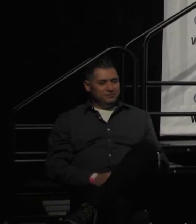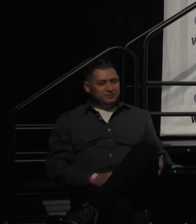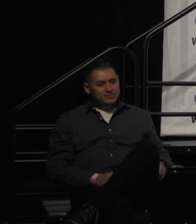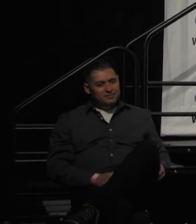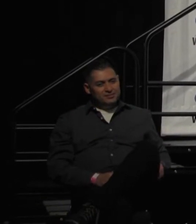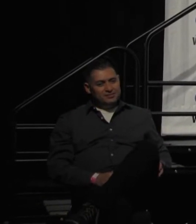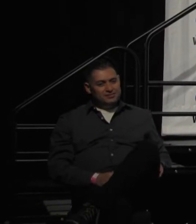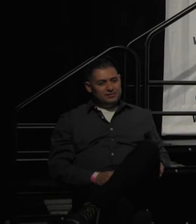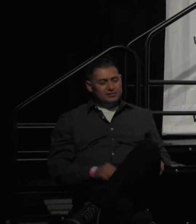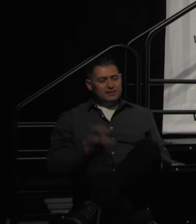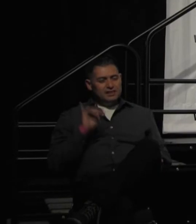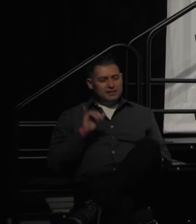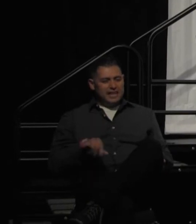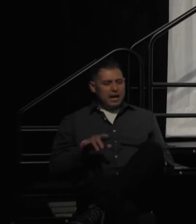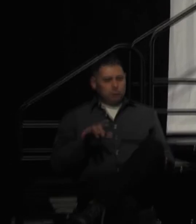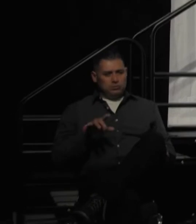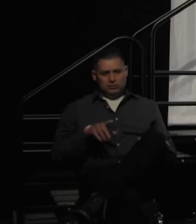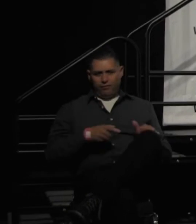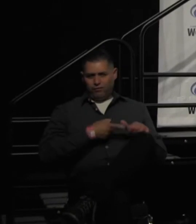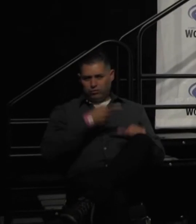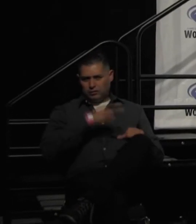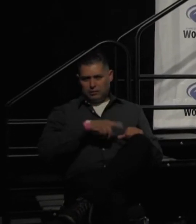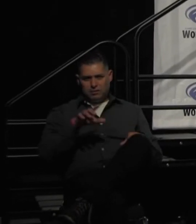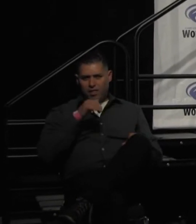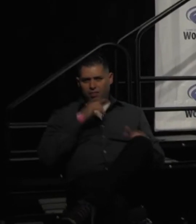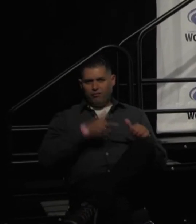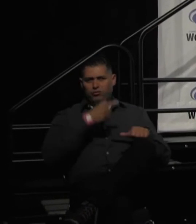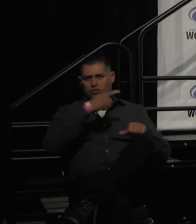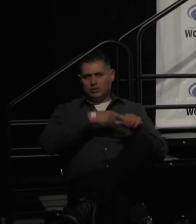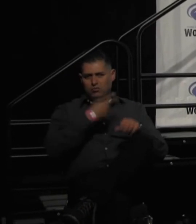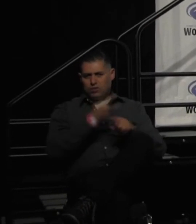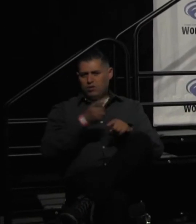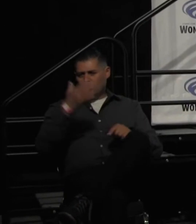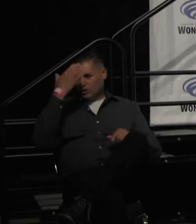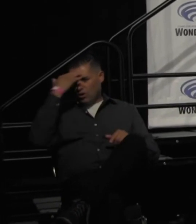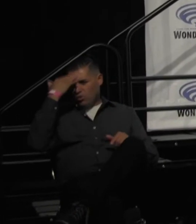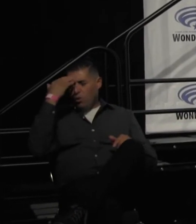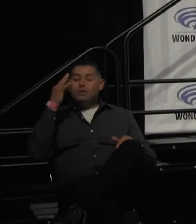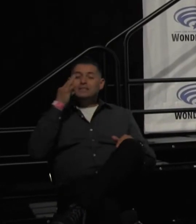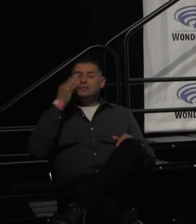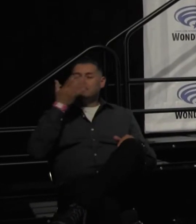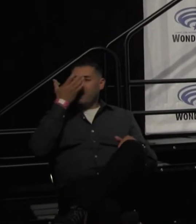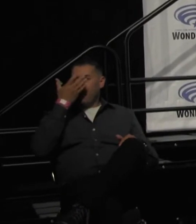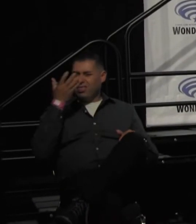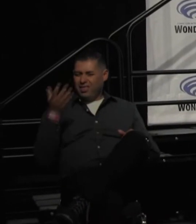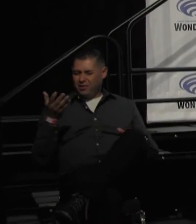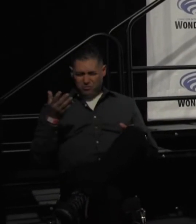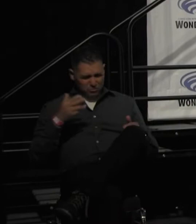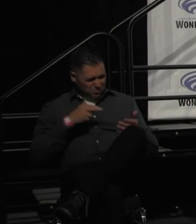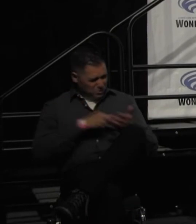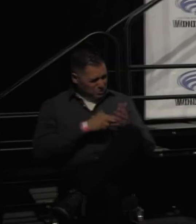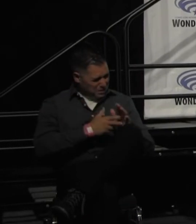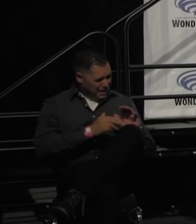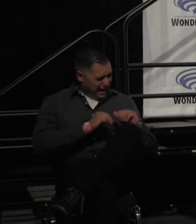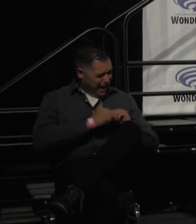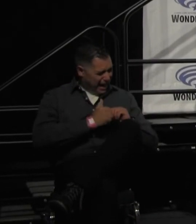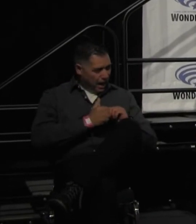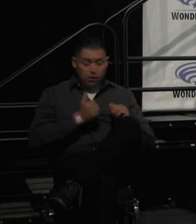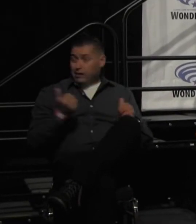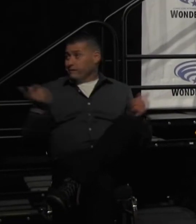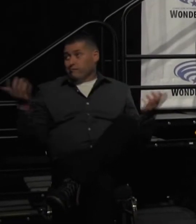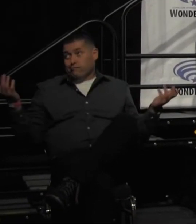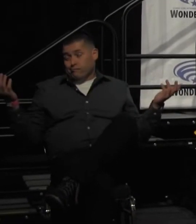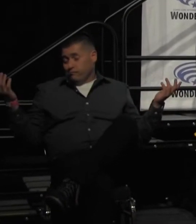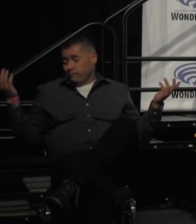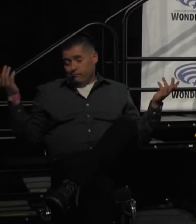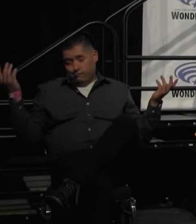So that was the first, that wasn't the first time that your son knew what weed smelled like. It was. Yeah, what do you mean? Because it was in the old, well,